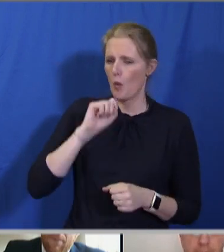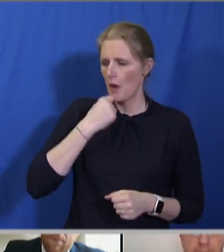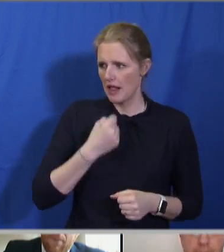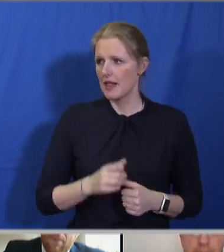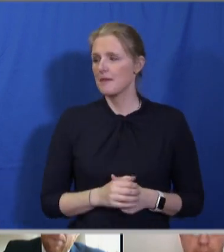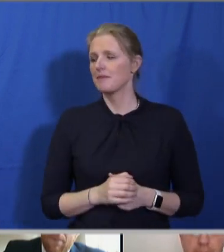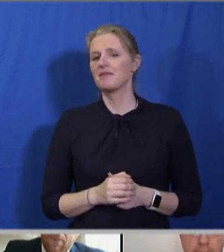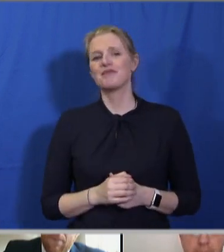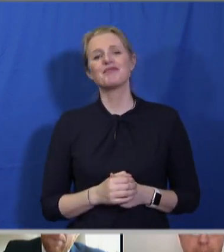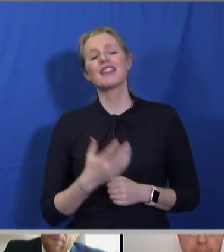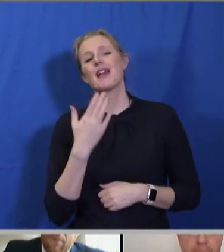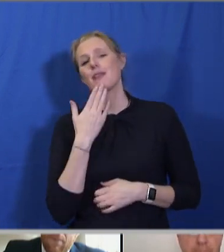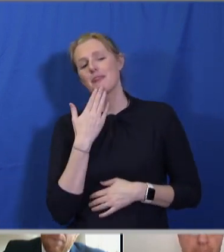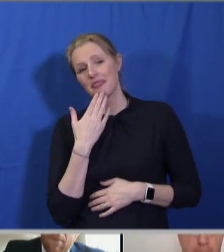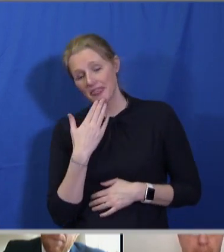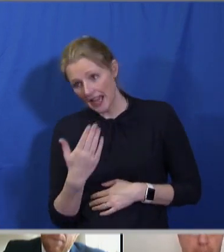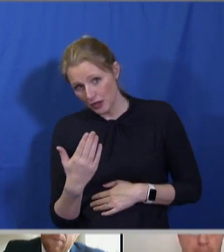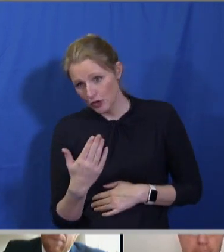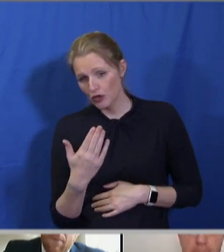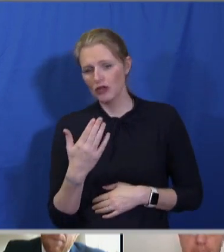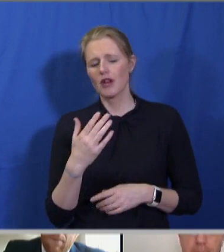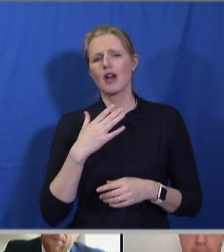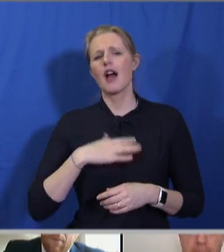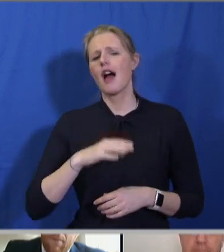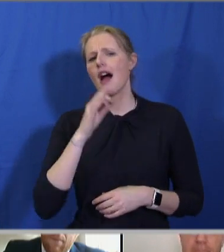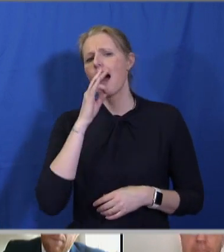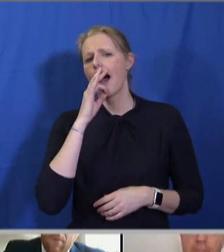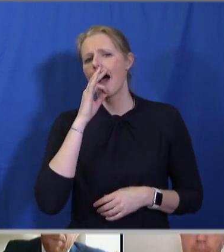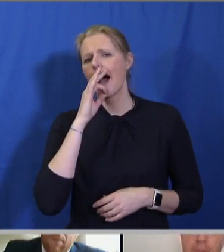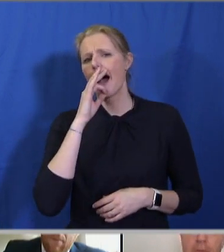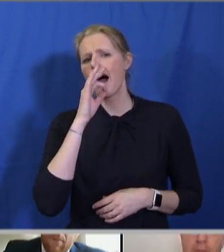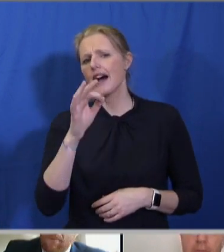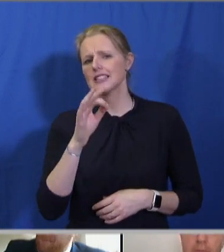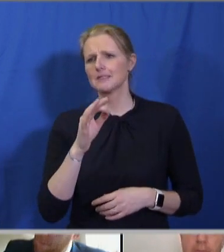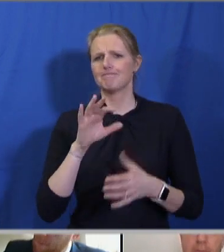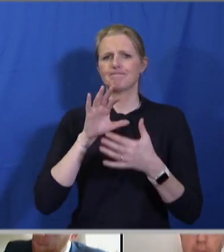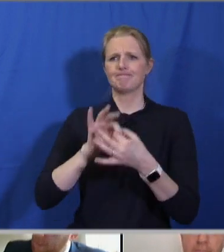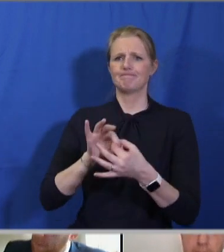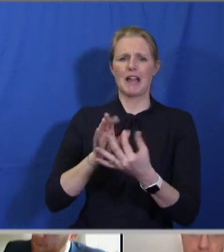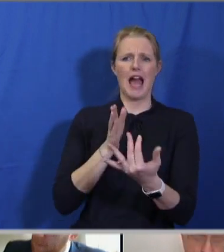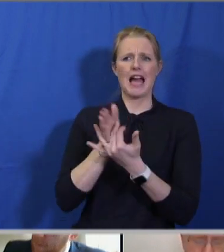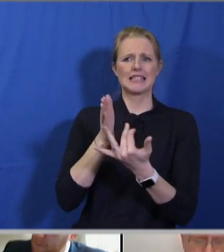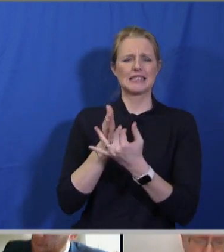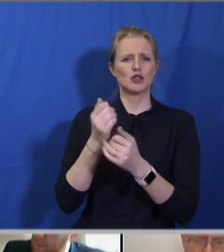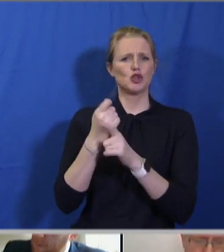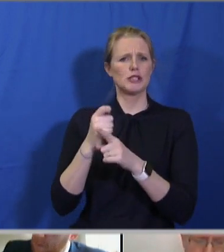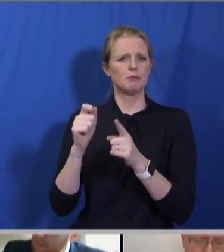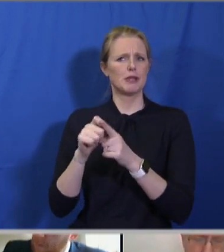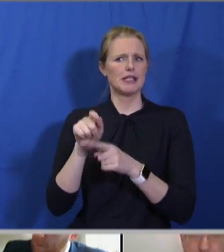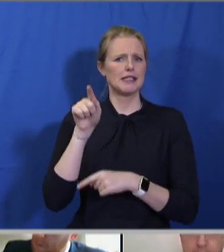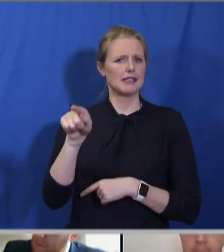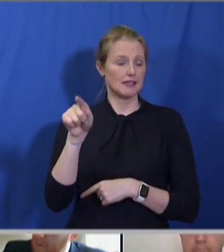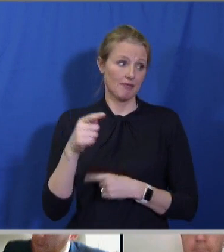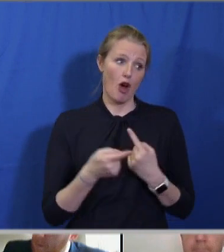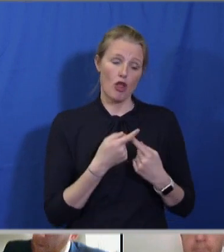Yes, thank you for that. And I wanted to also ask around access to GPs, and as other members